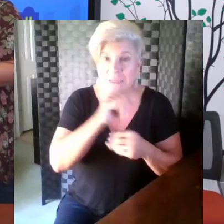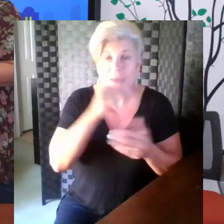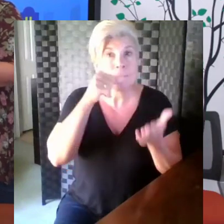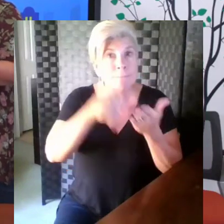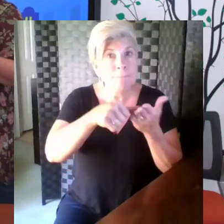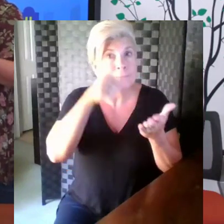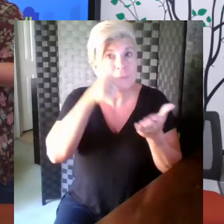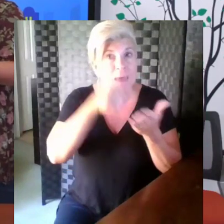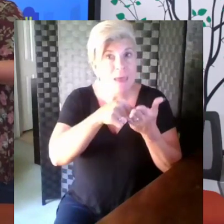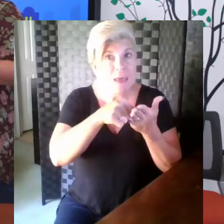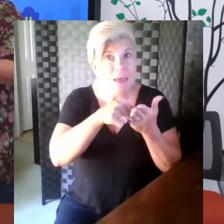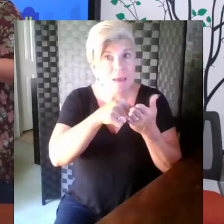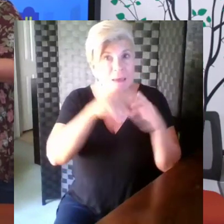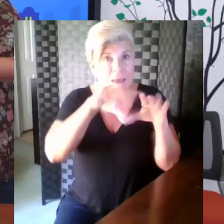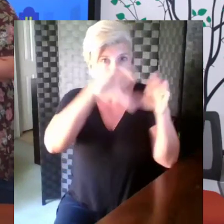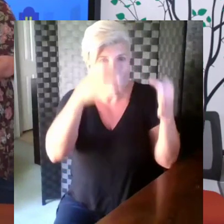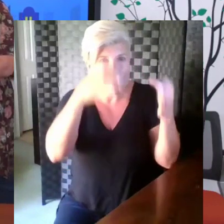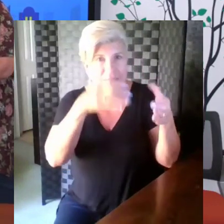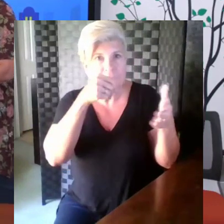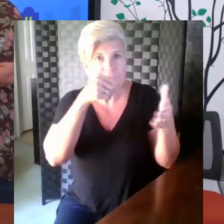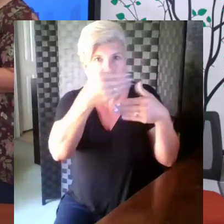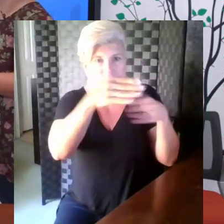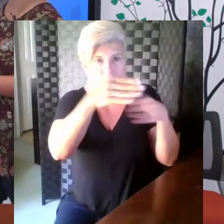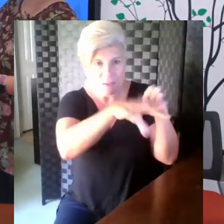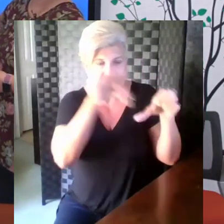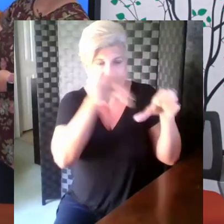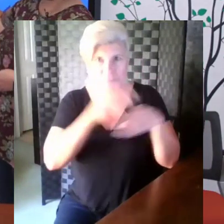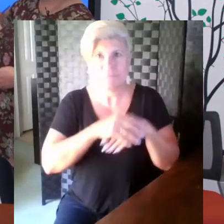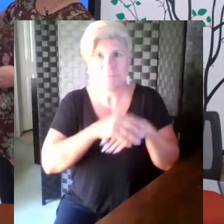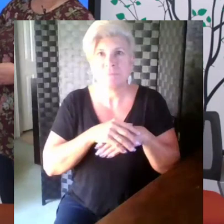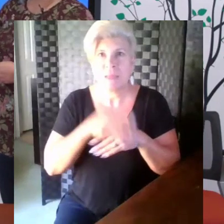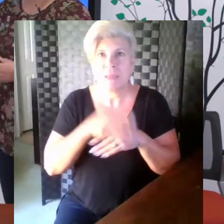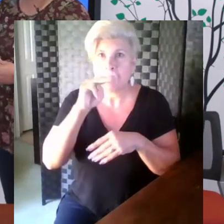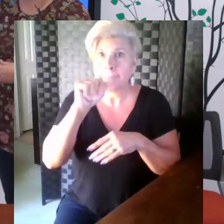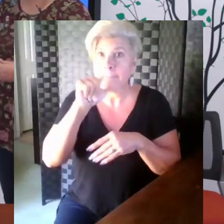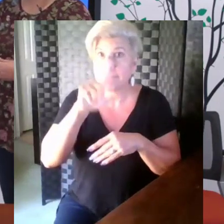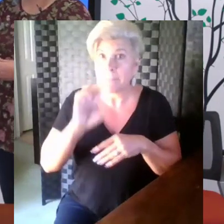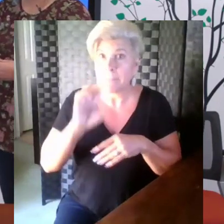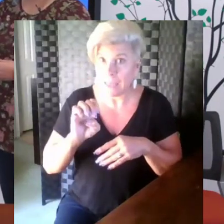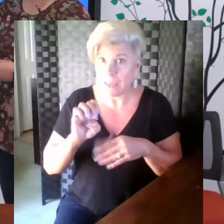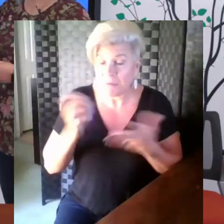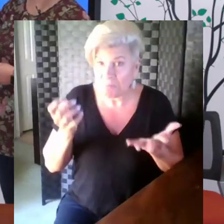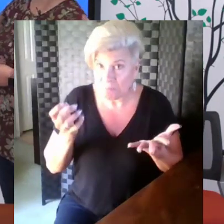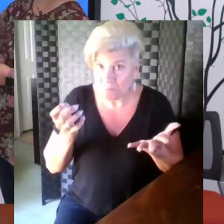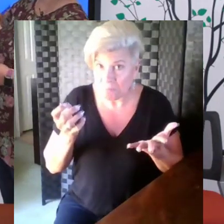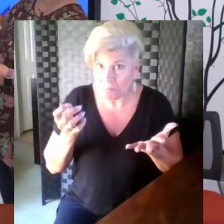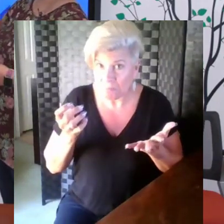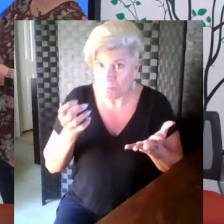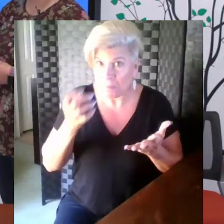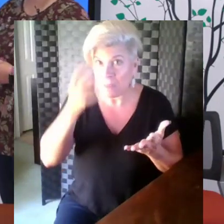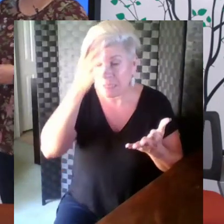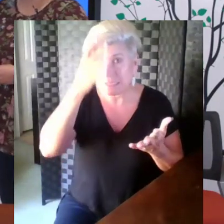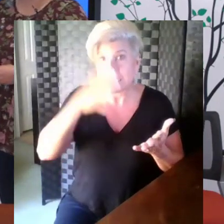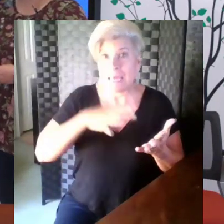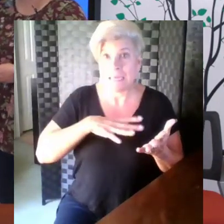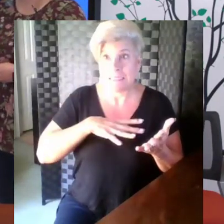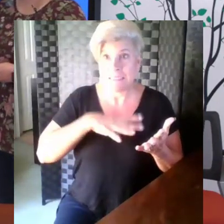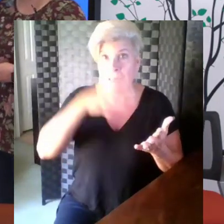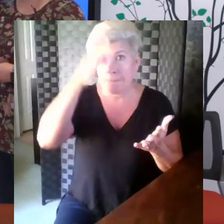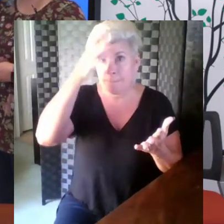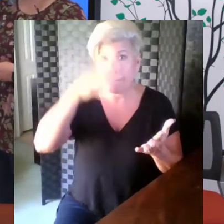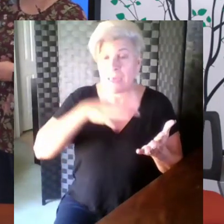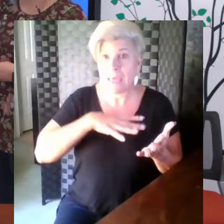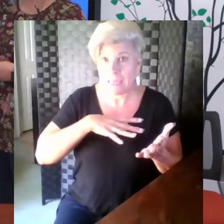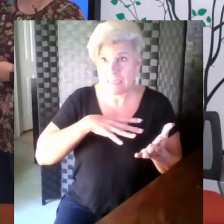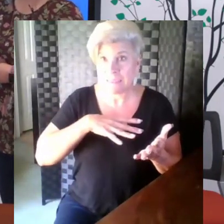in your mailbox, like a letter or a magazine. This spelling of the word male is a gender, like the opposite